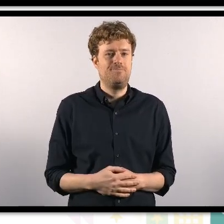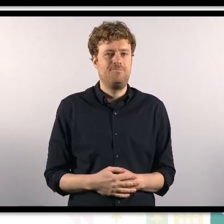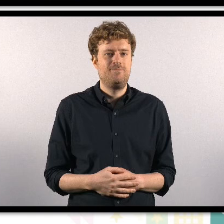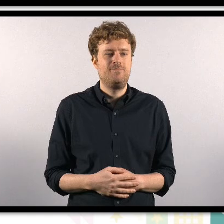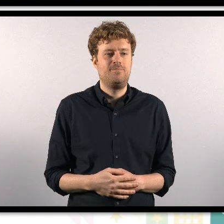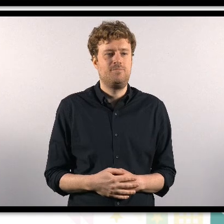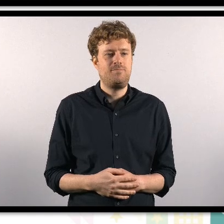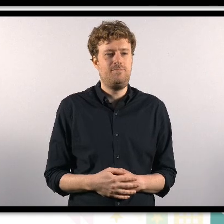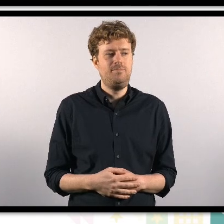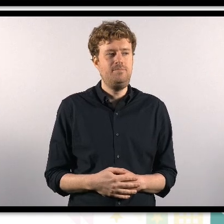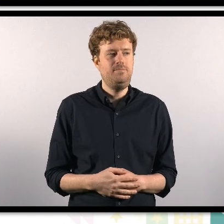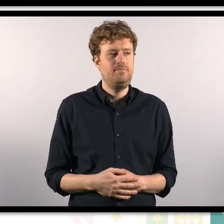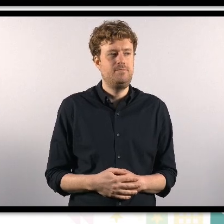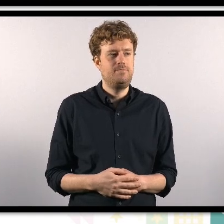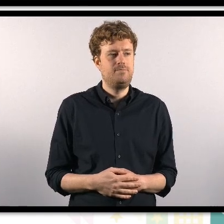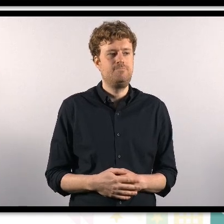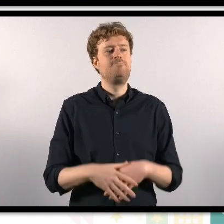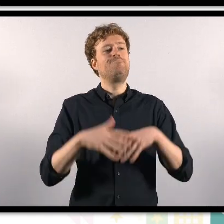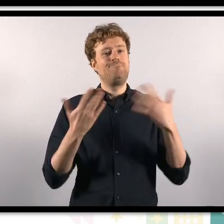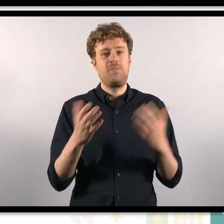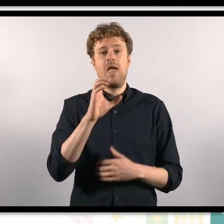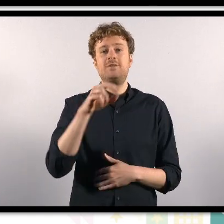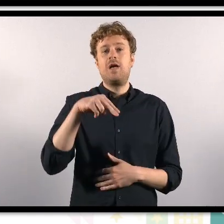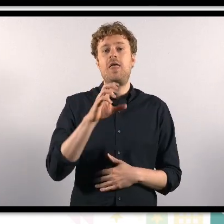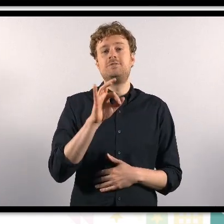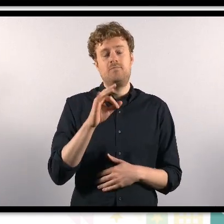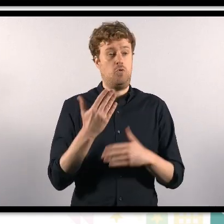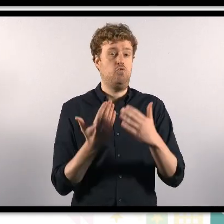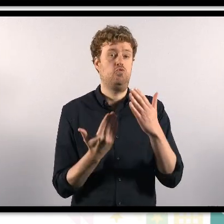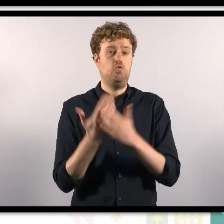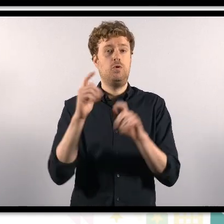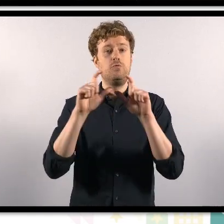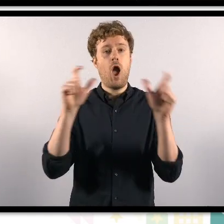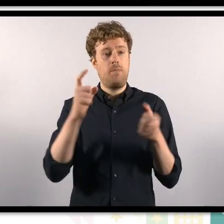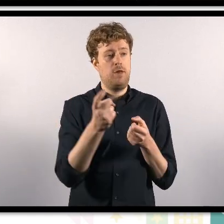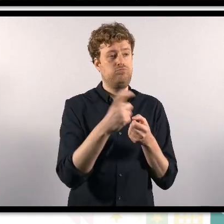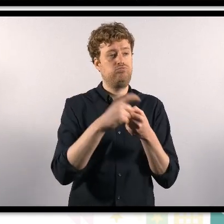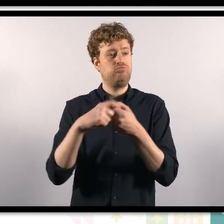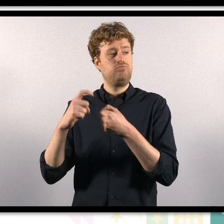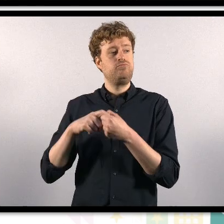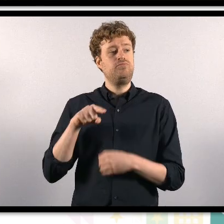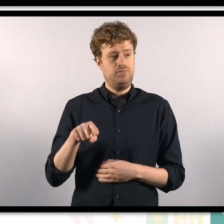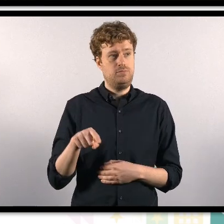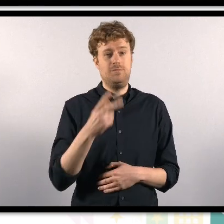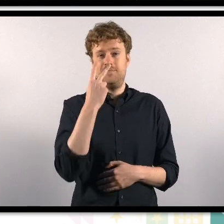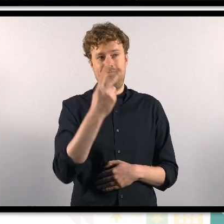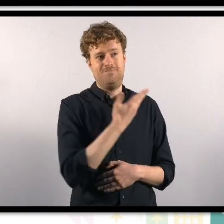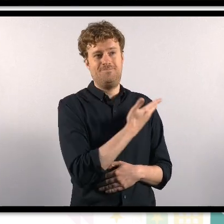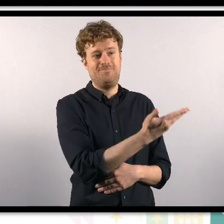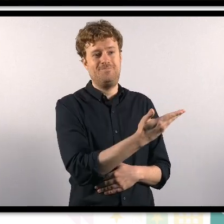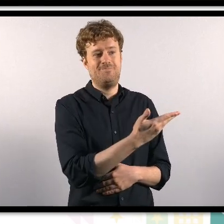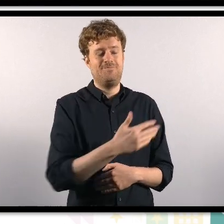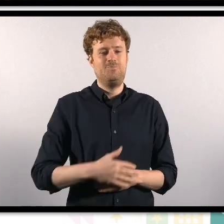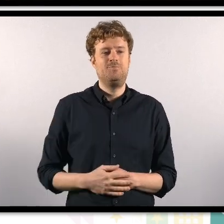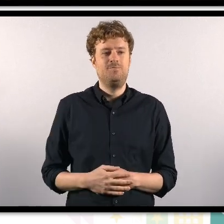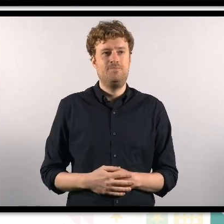announce that Ericsson, HA Proxy, and Marentis have joined us gold members. So thank you for your support. You're very much appreciated to support